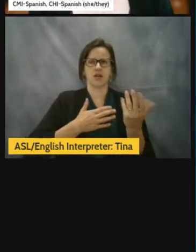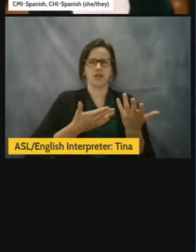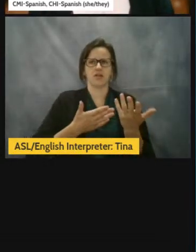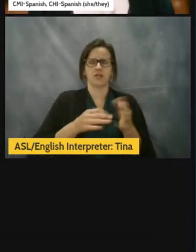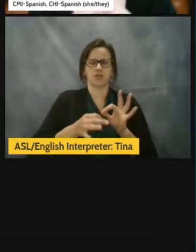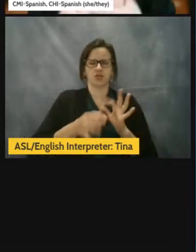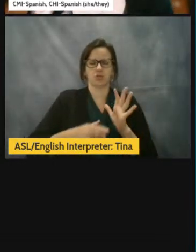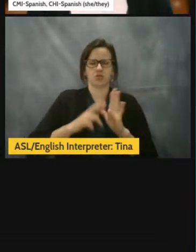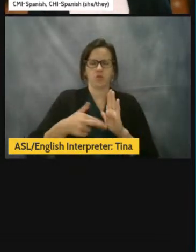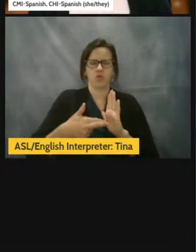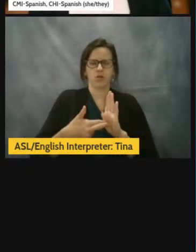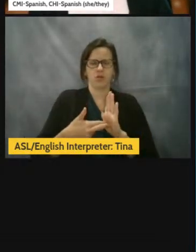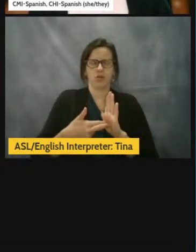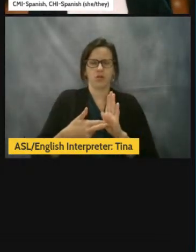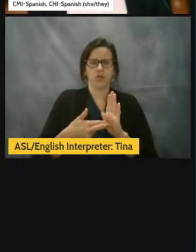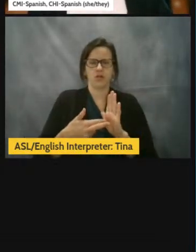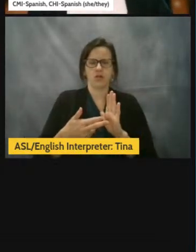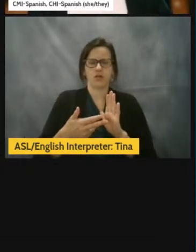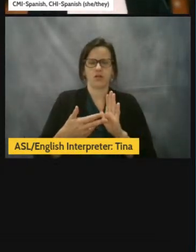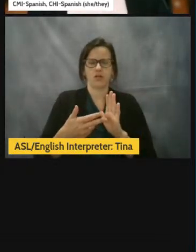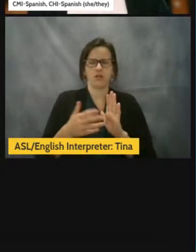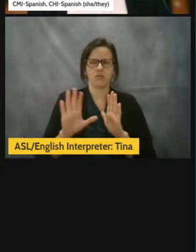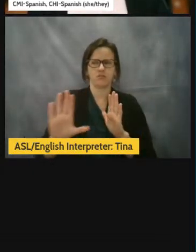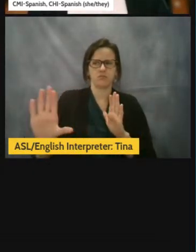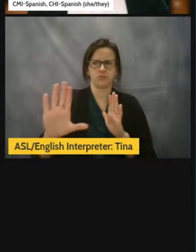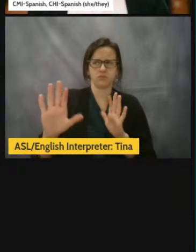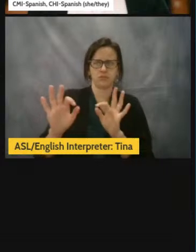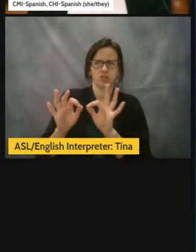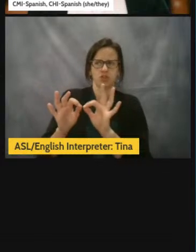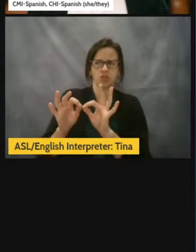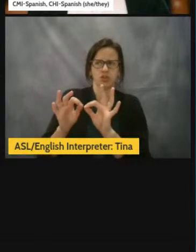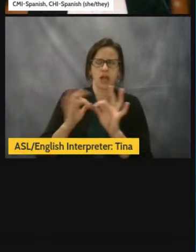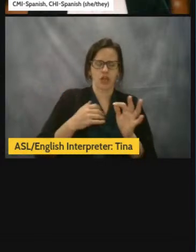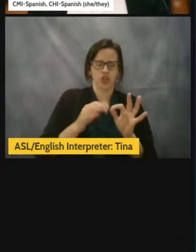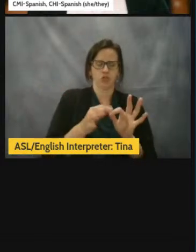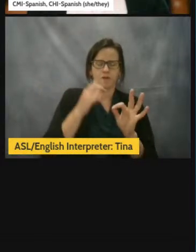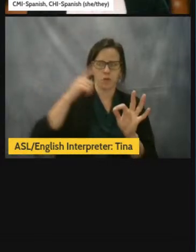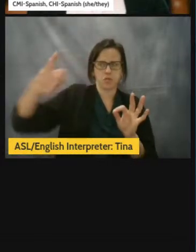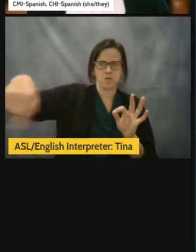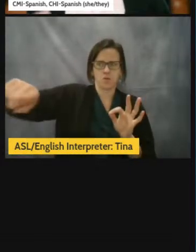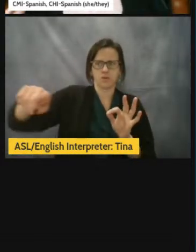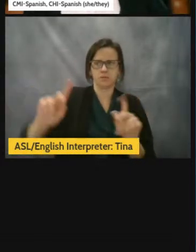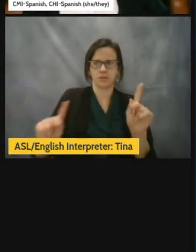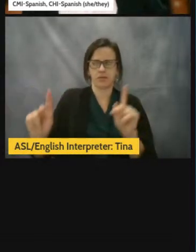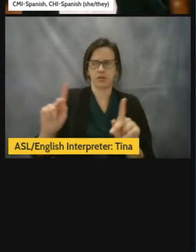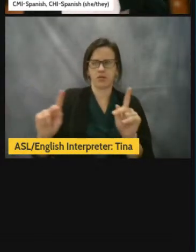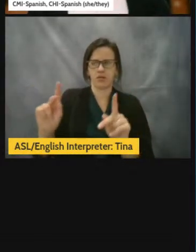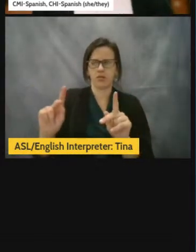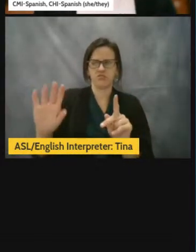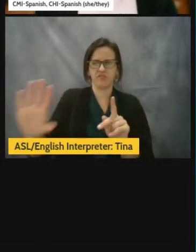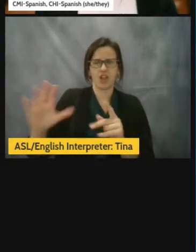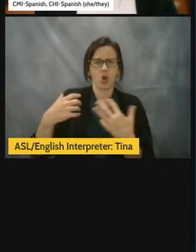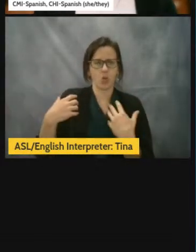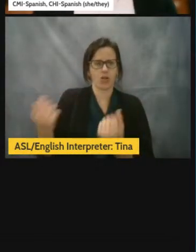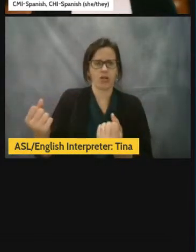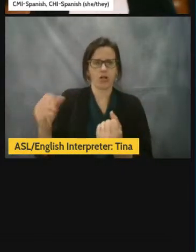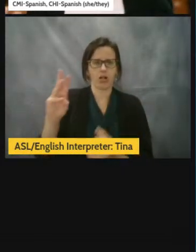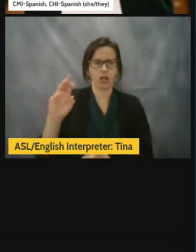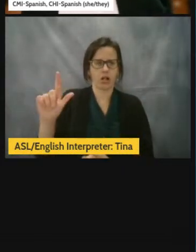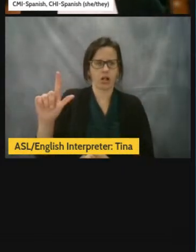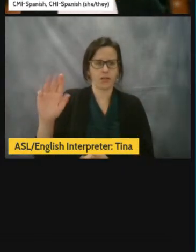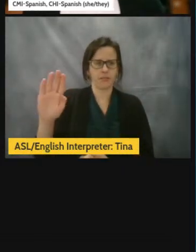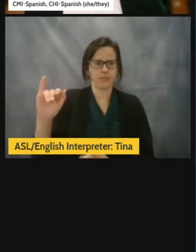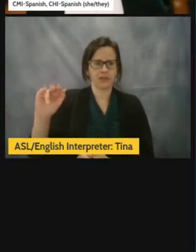of the well-being of the people that I interpret for? Do I have a role to support them or not? To